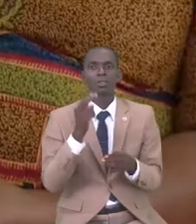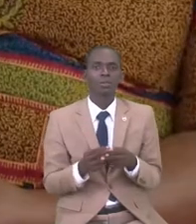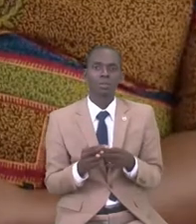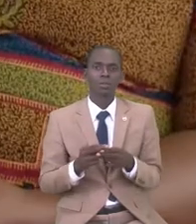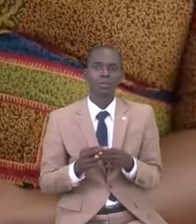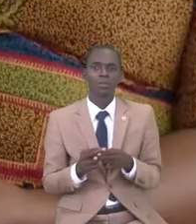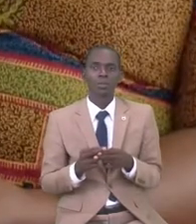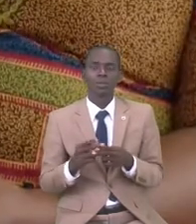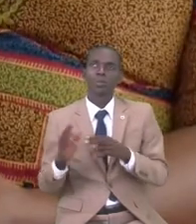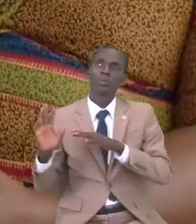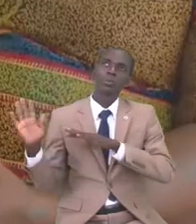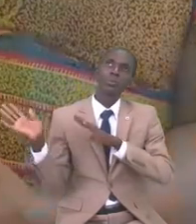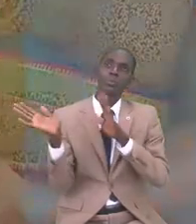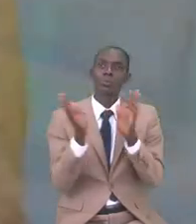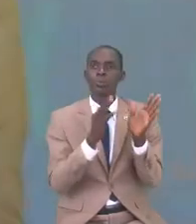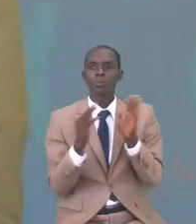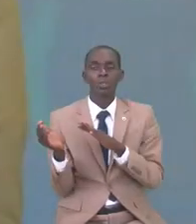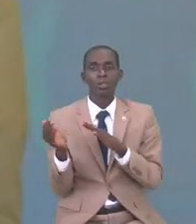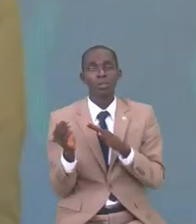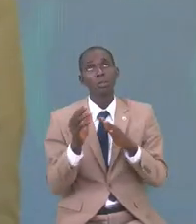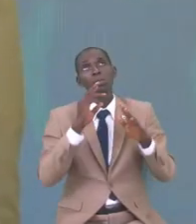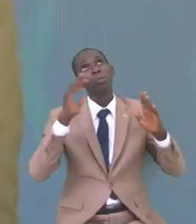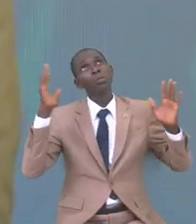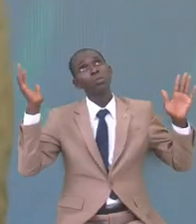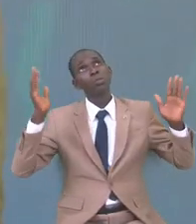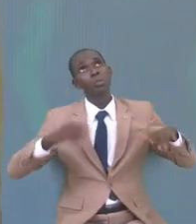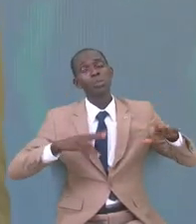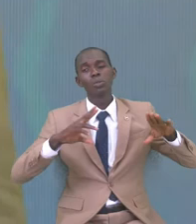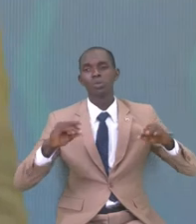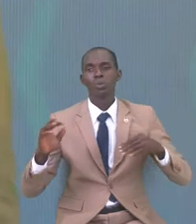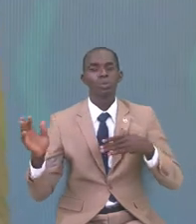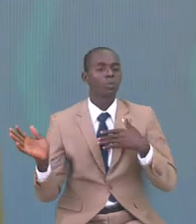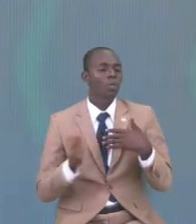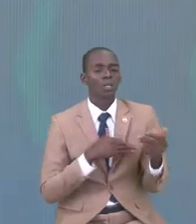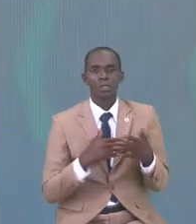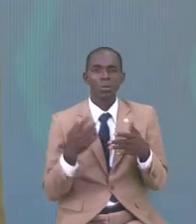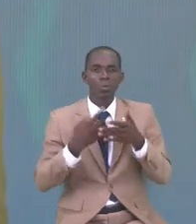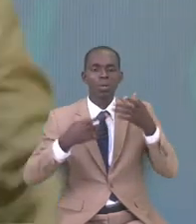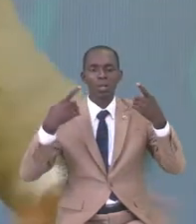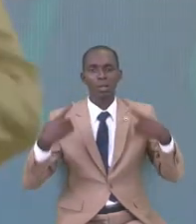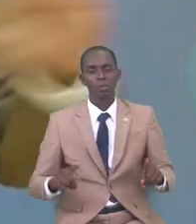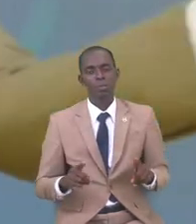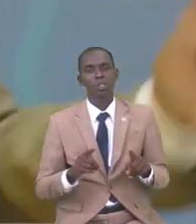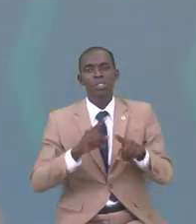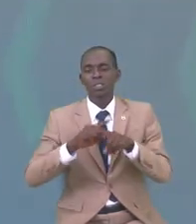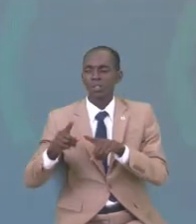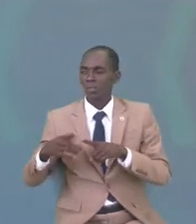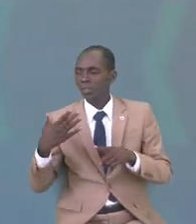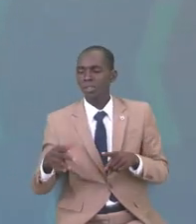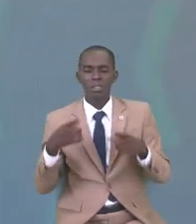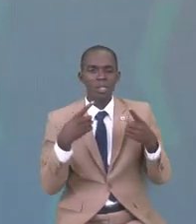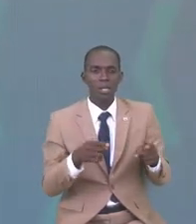Winds blow, rains come, governments come and go, and